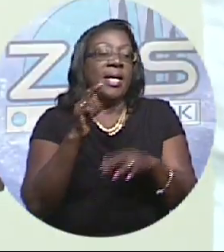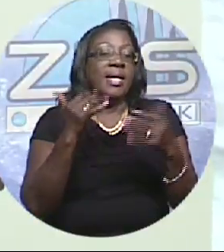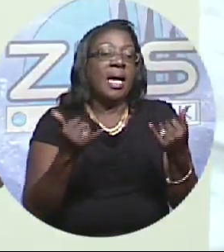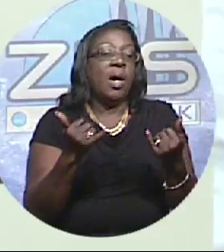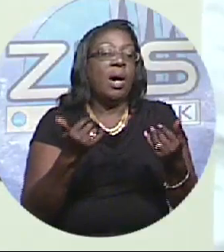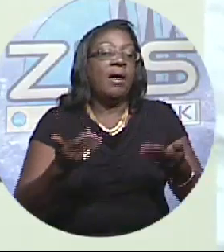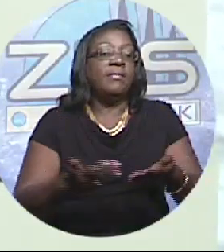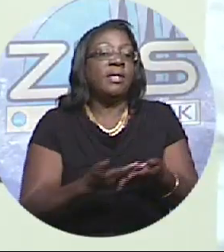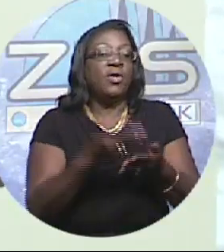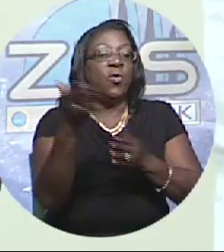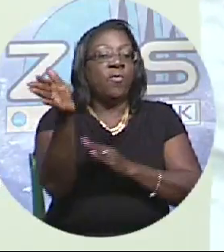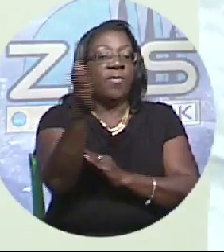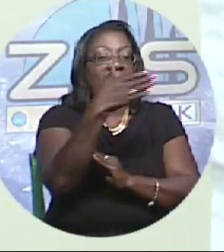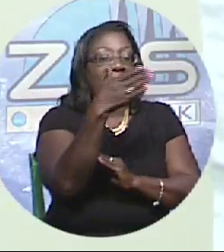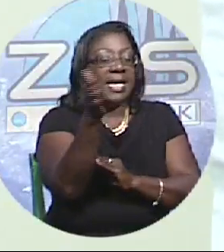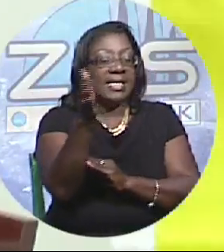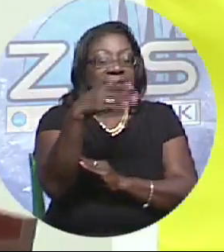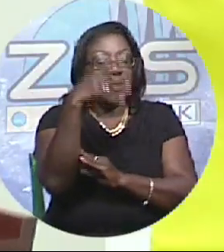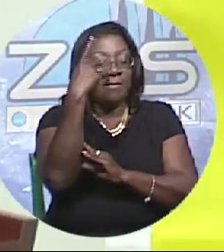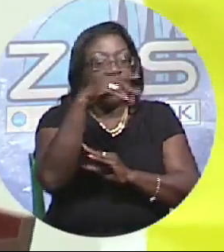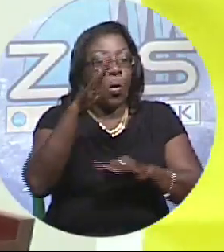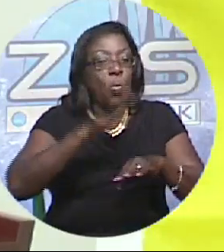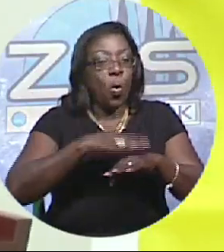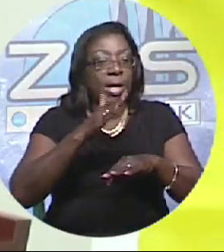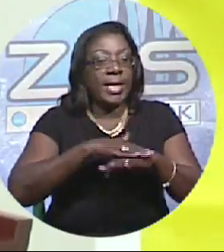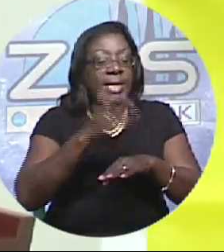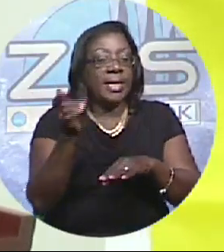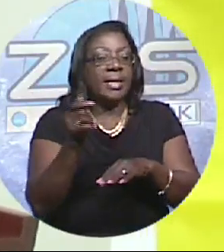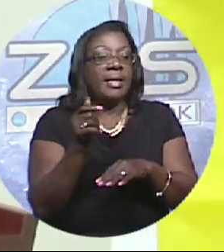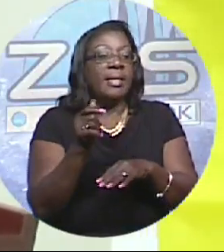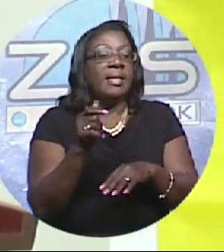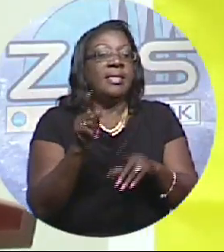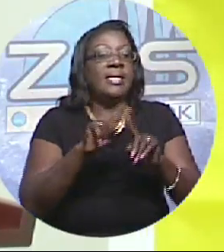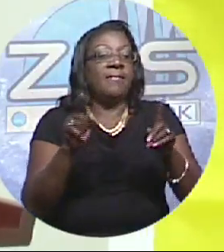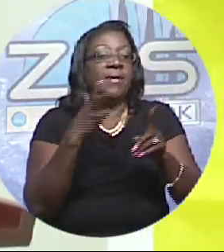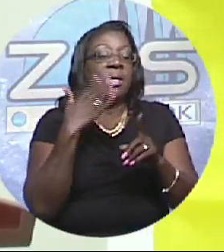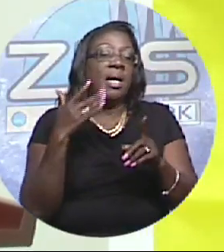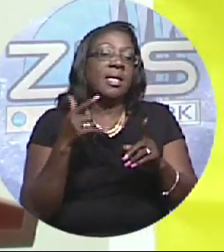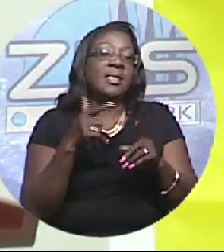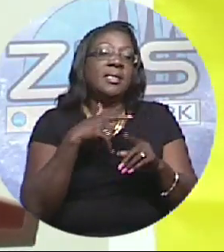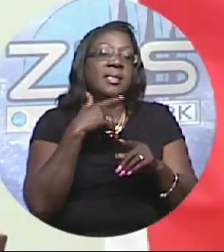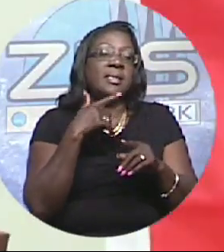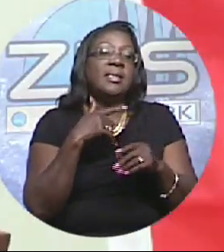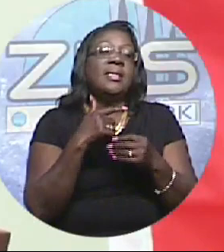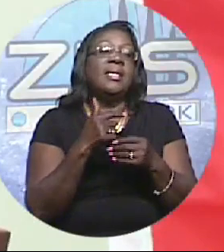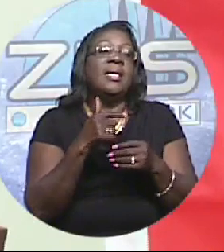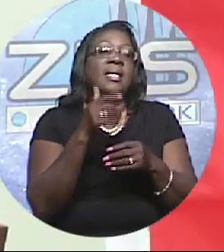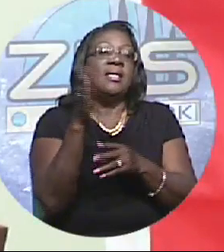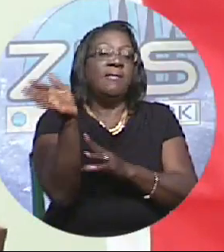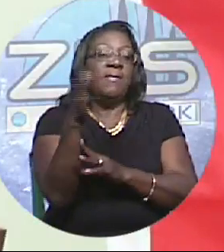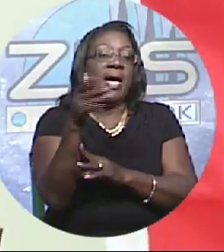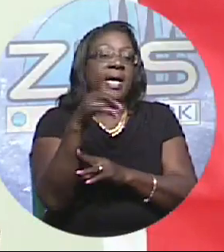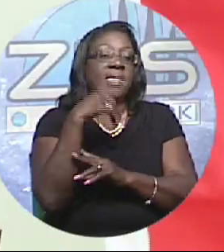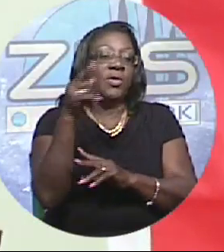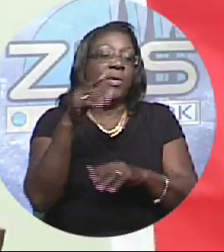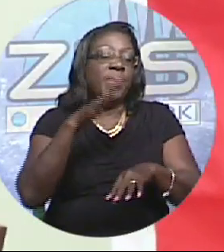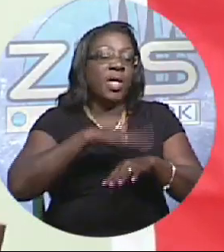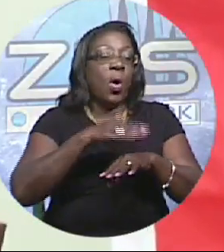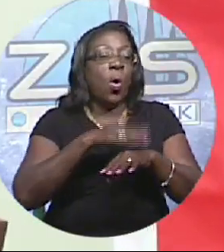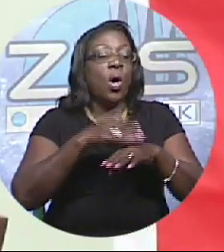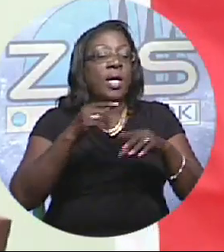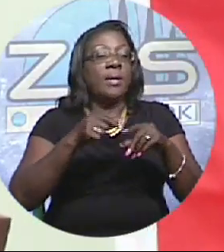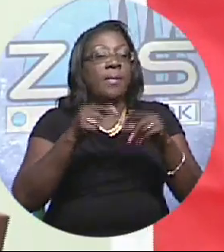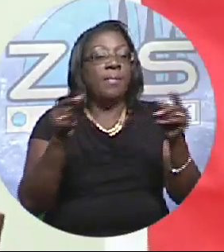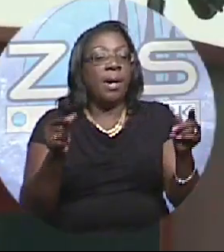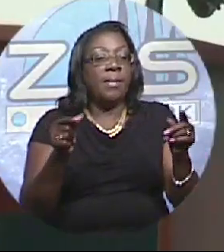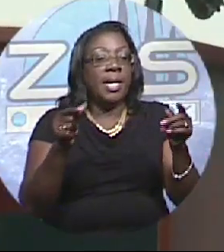alerts for impending disasters. NEMA's First Assistant Secretary, Crystal Glinton, said the flags initially will be posted at NEMA's Gladstone